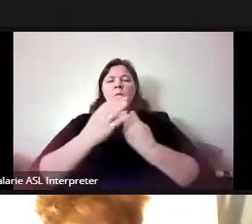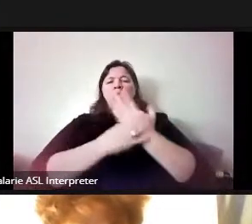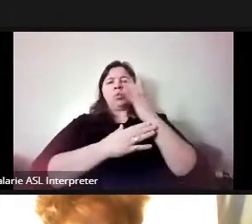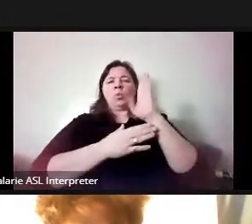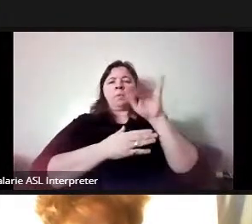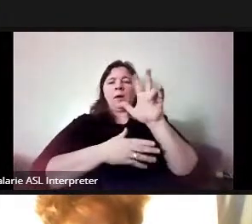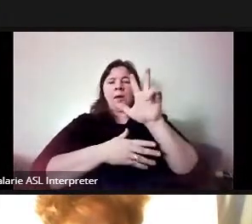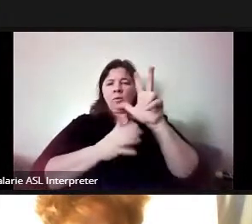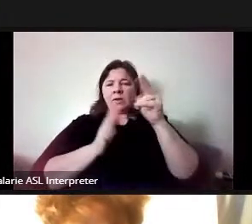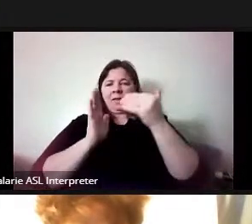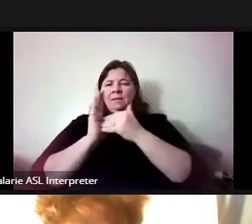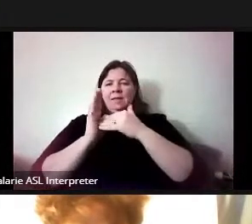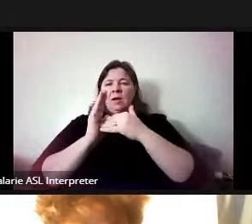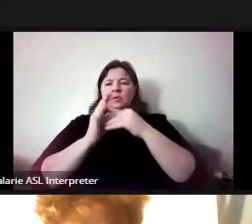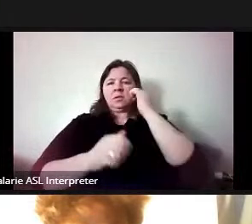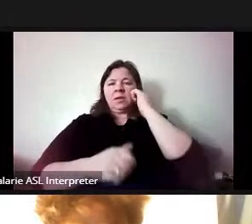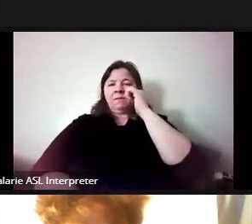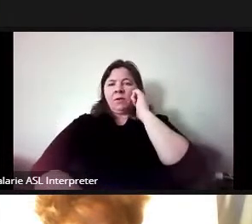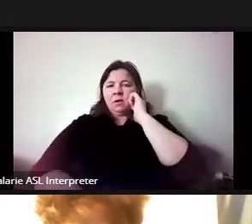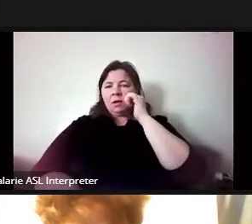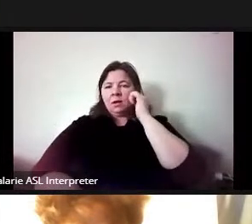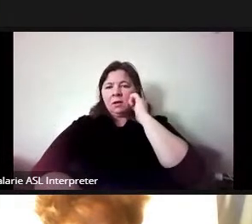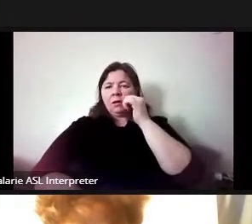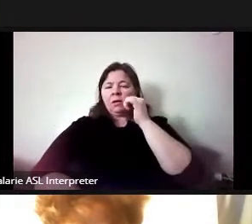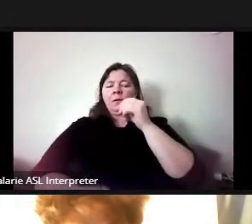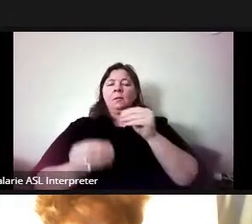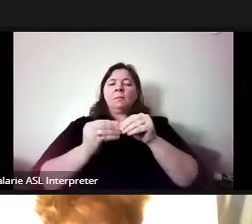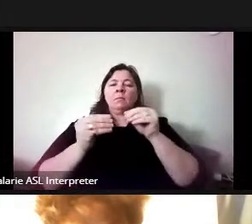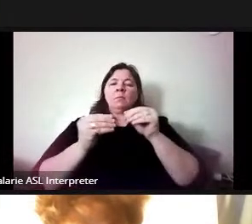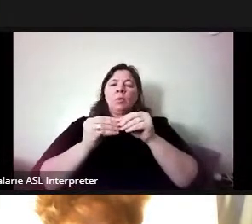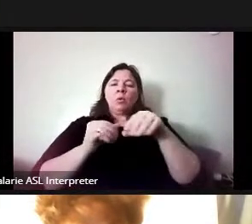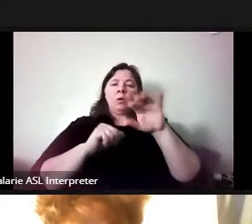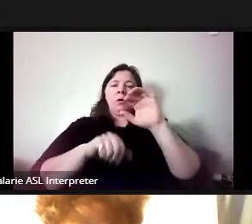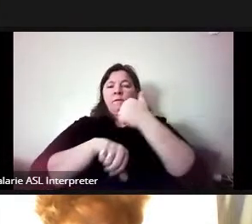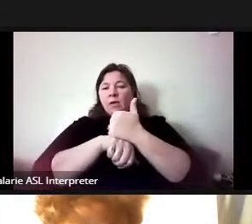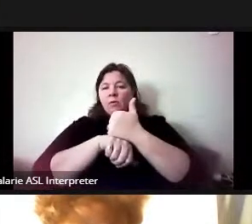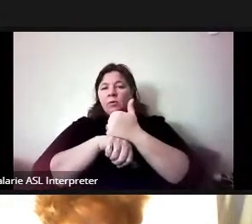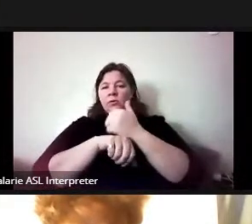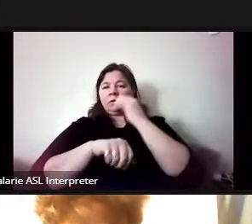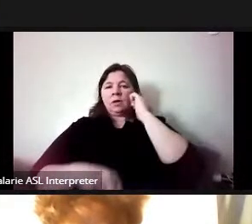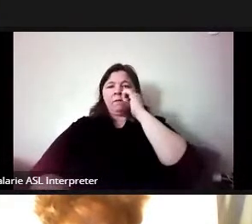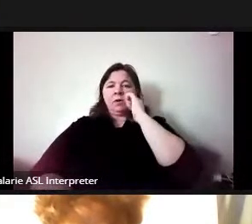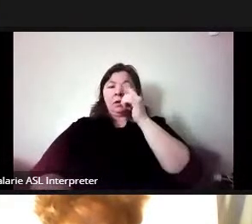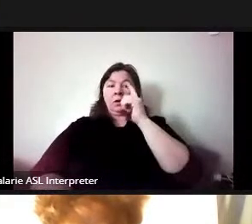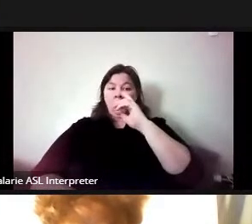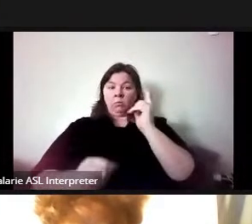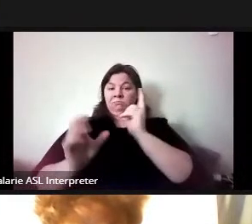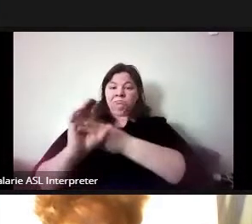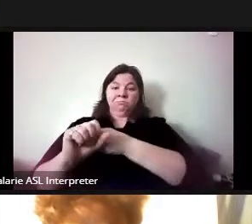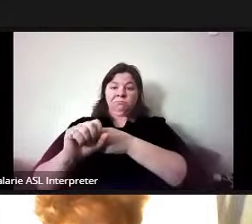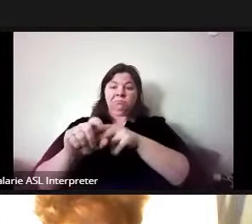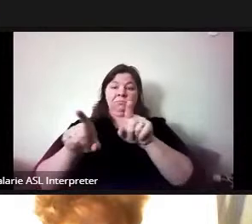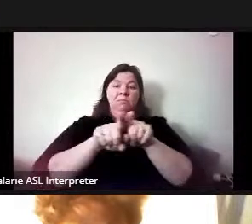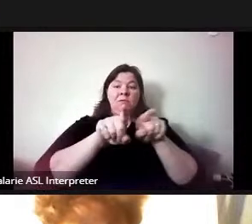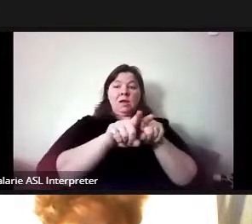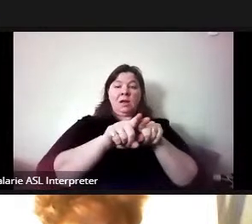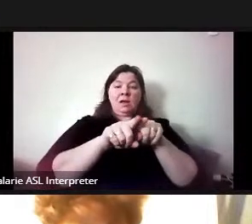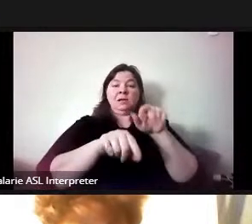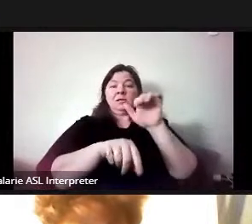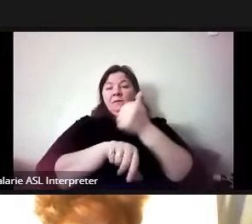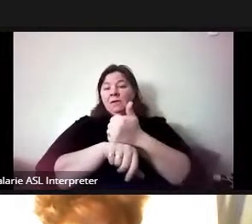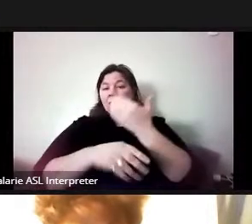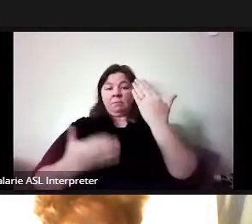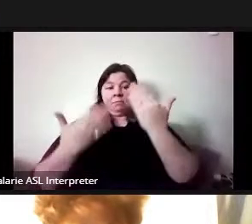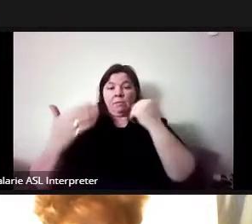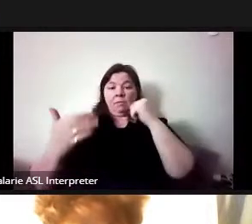probably more founders a day. So if you wanting to get in as a founder, but you might